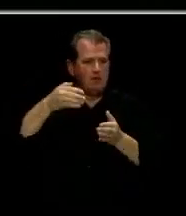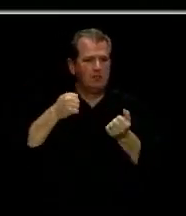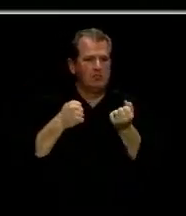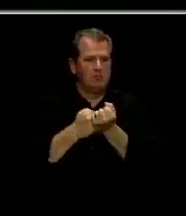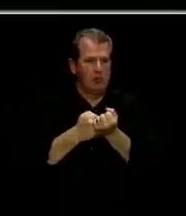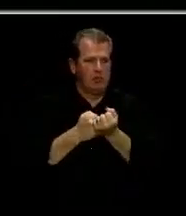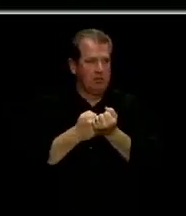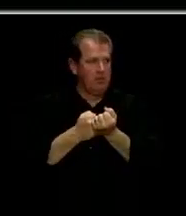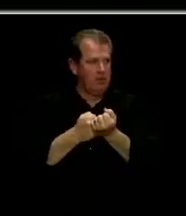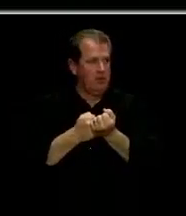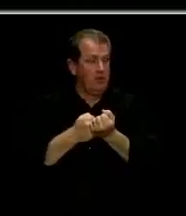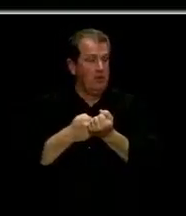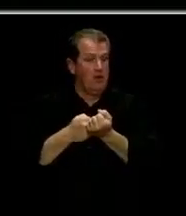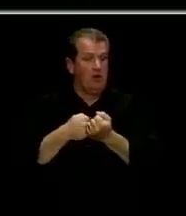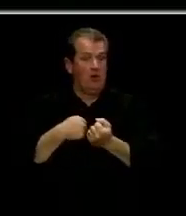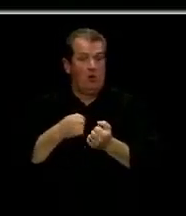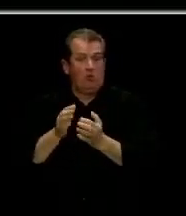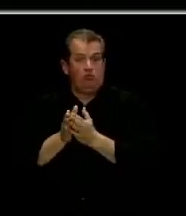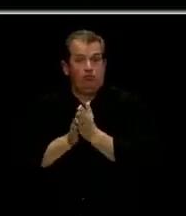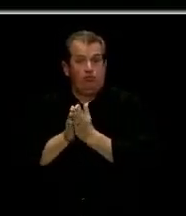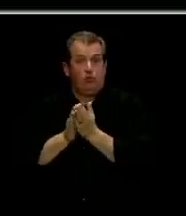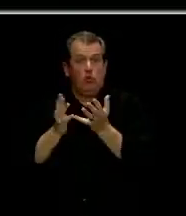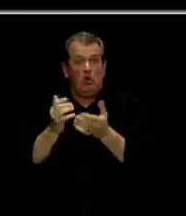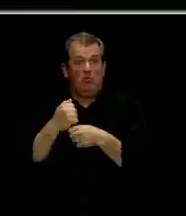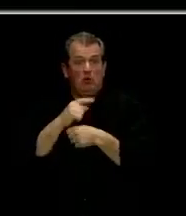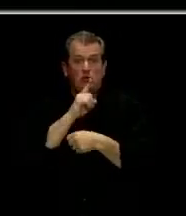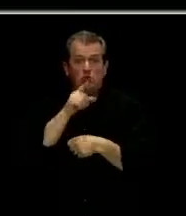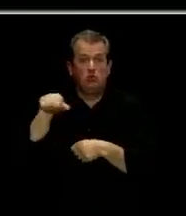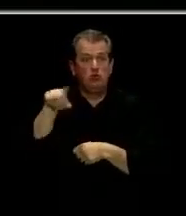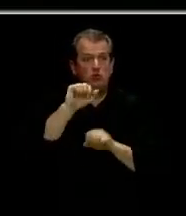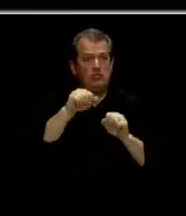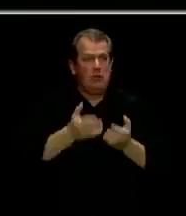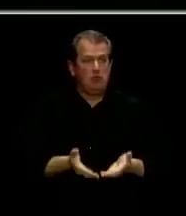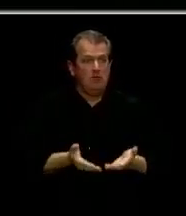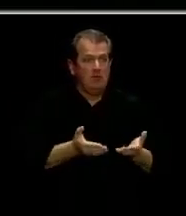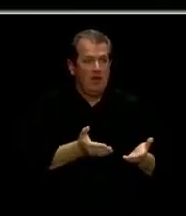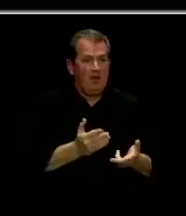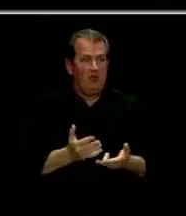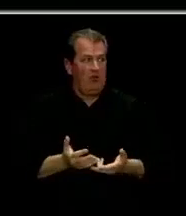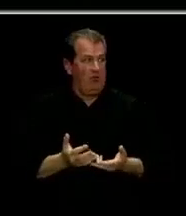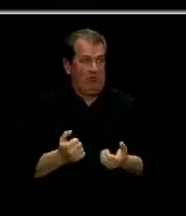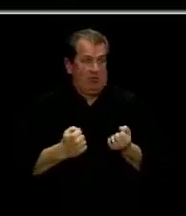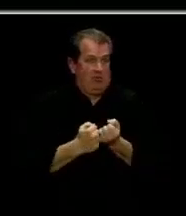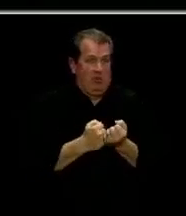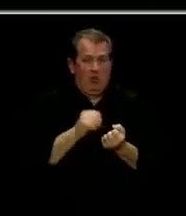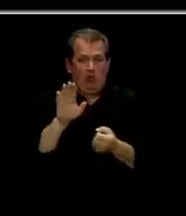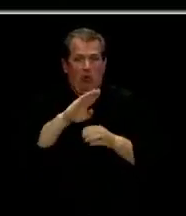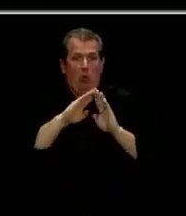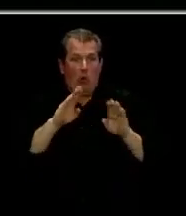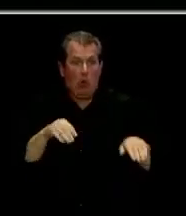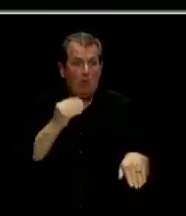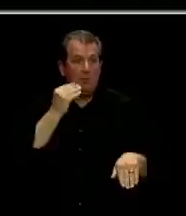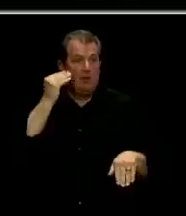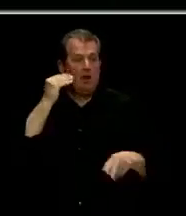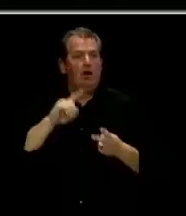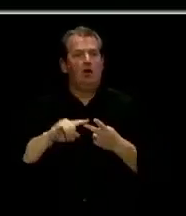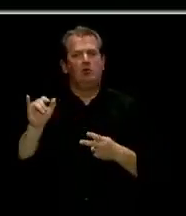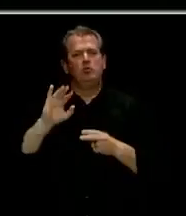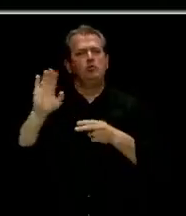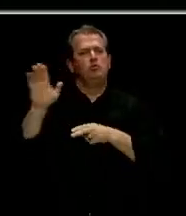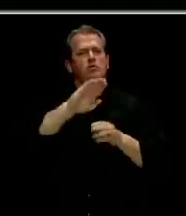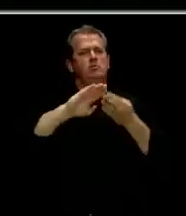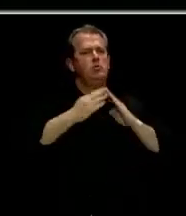are committed to making sure that you can provide for yourselves and have services in your home and community-based settings where you choose to